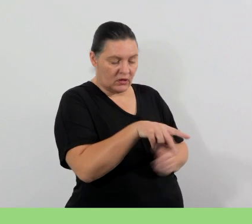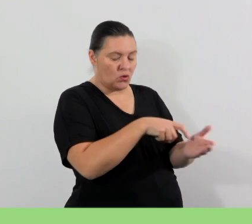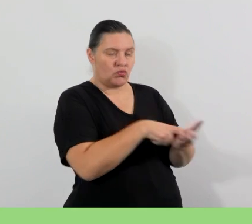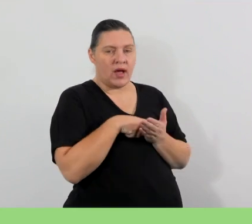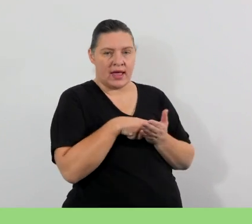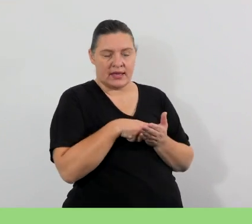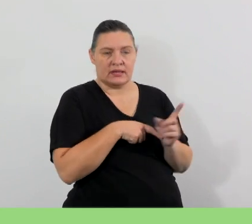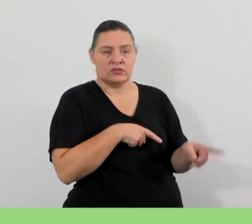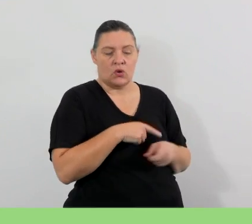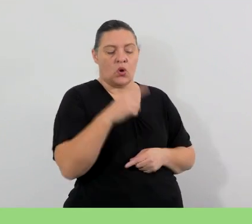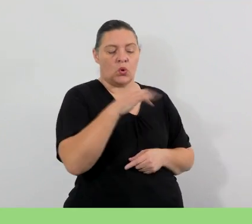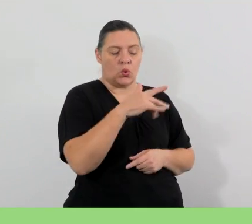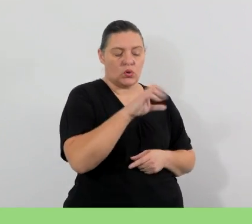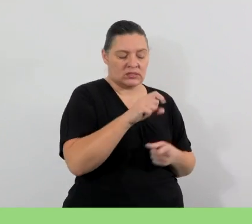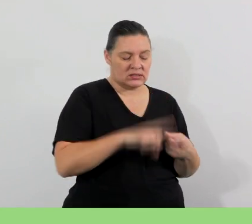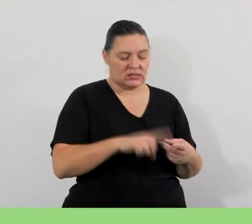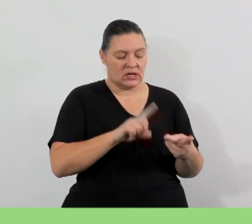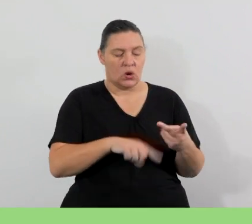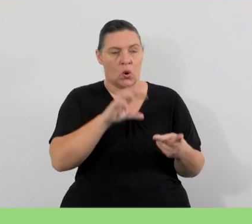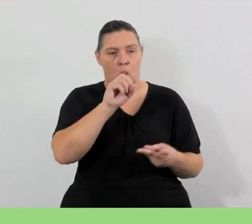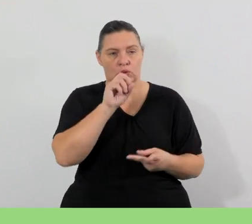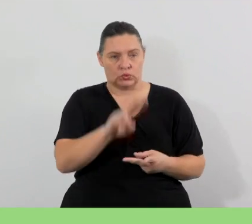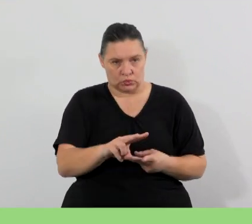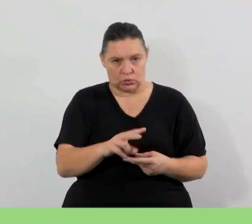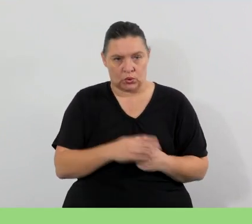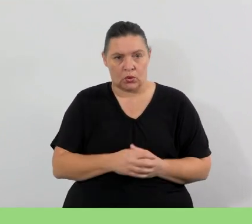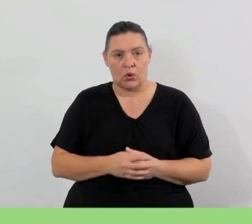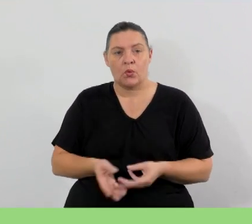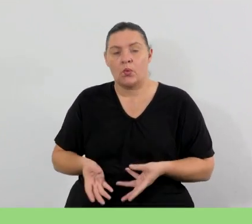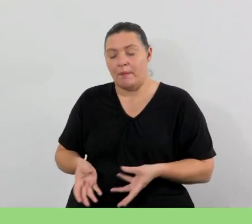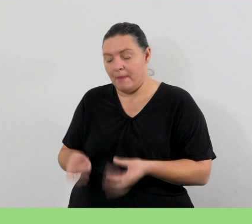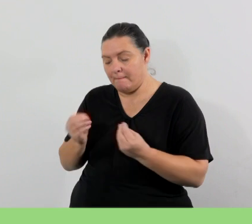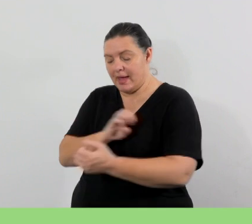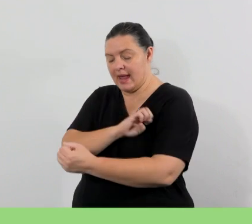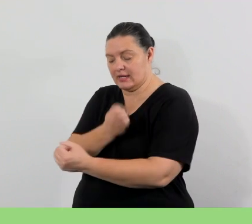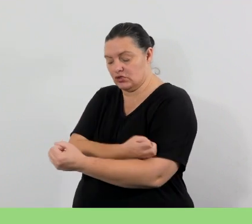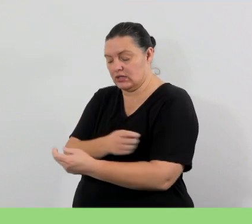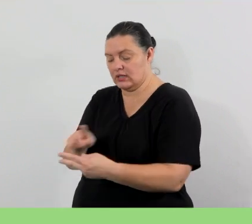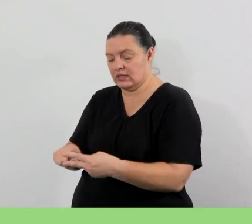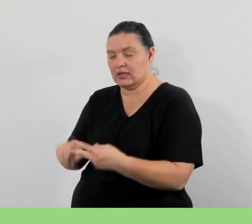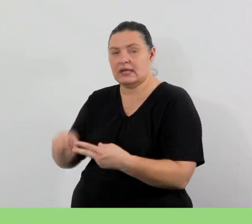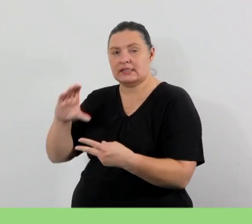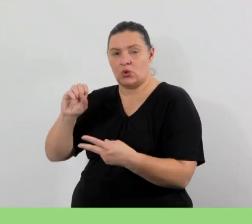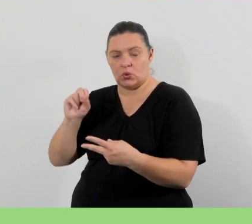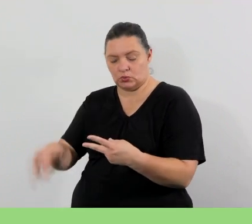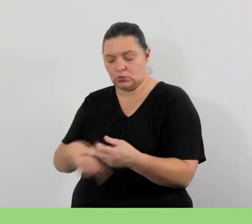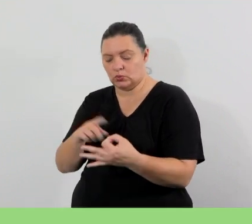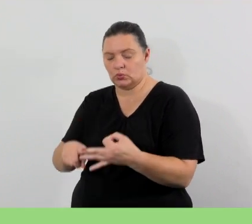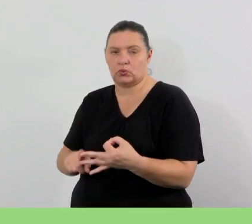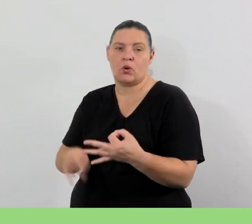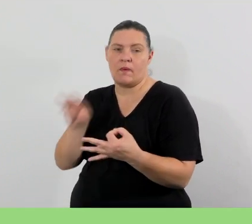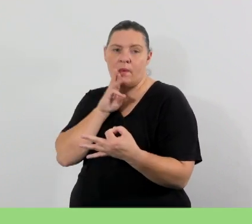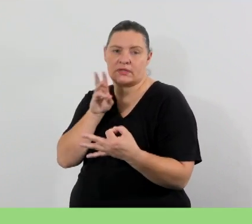products are now requirements. So glucose plus oxygen will then give us energy,